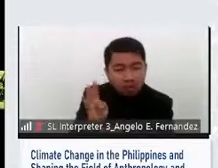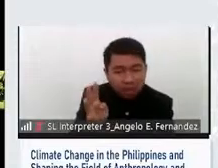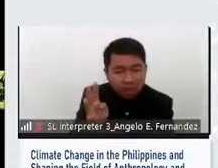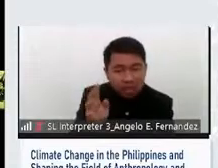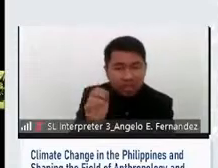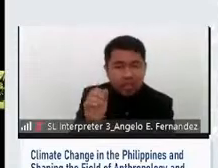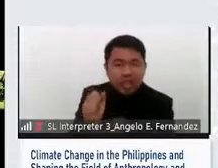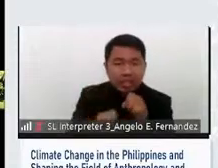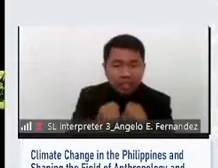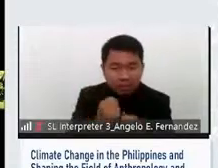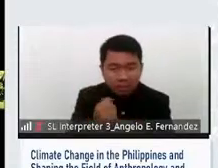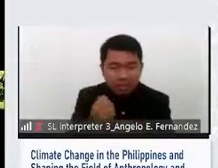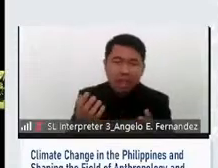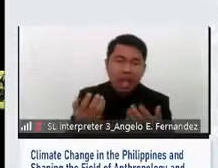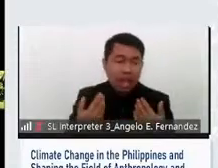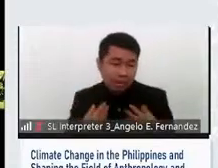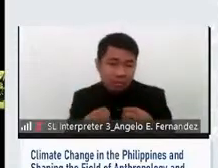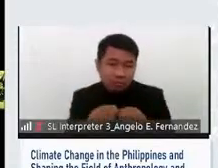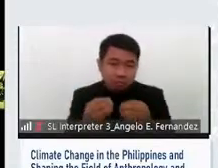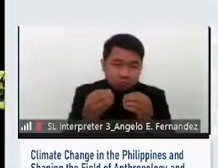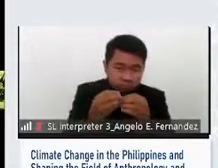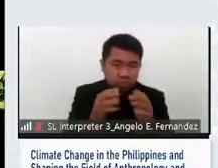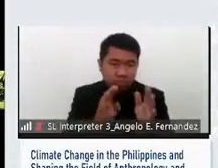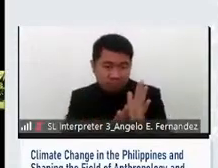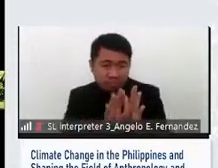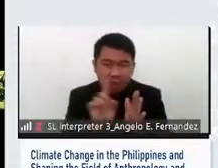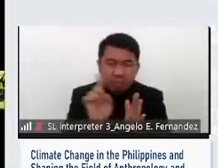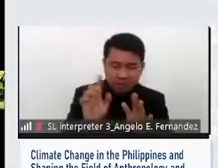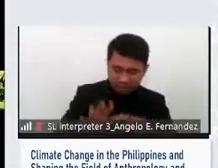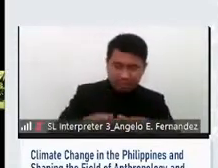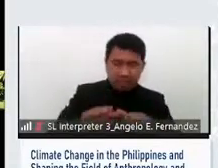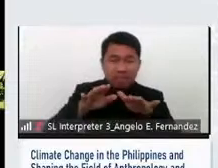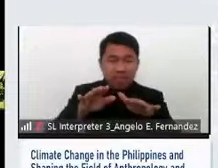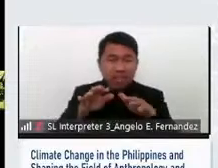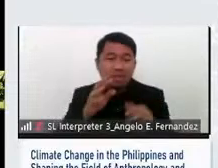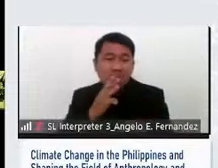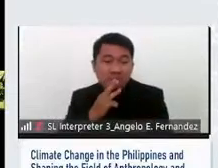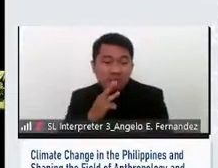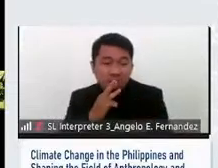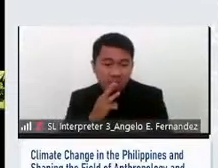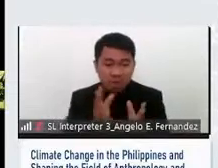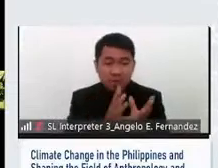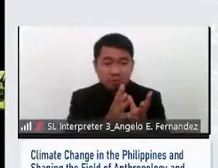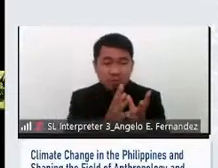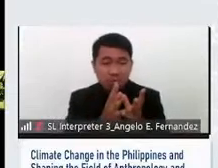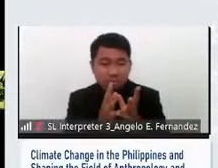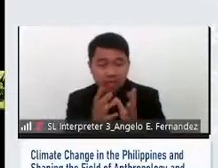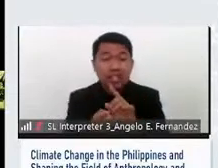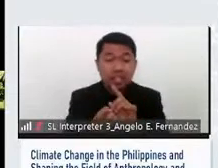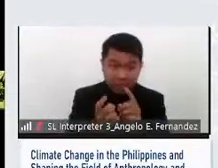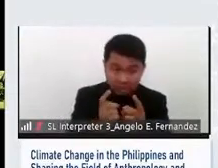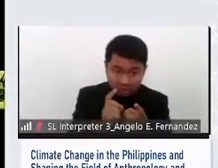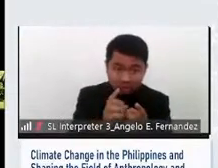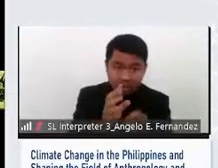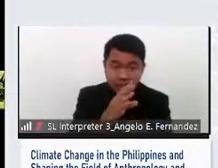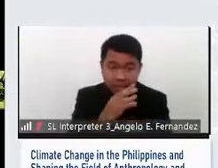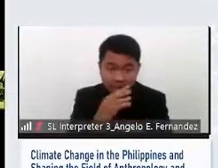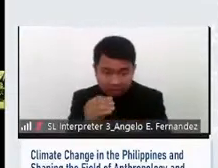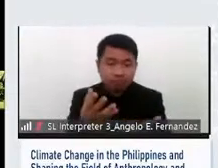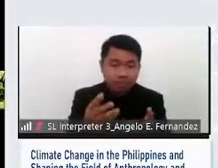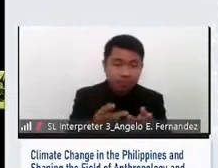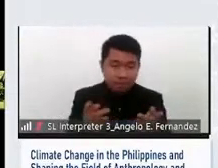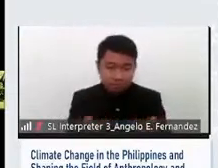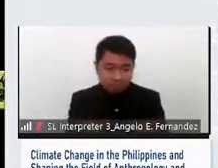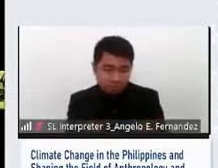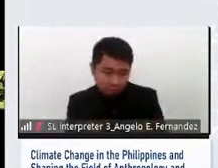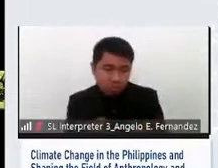modern conditions. That realization promotes community adaptation, bottoms-up shifts in residency. Promoting eco-design